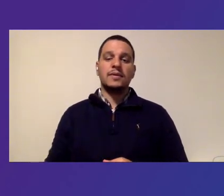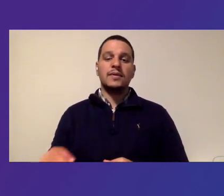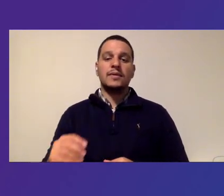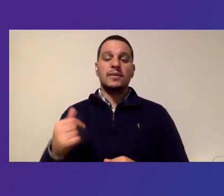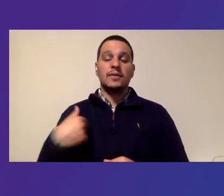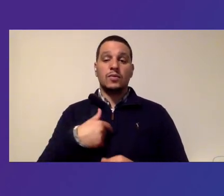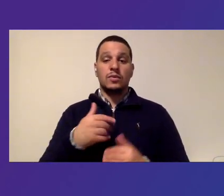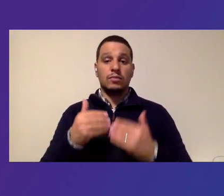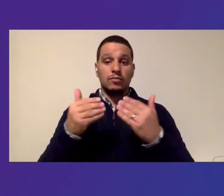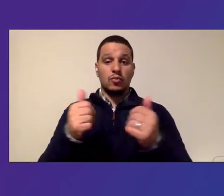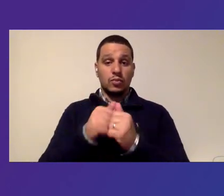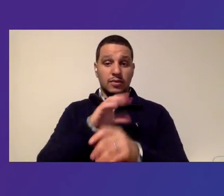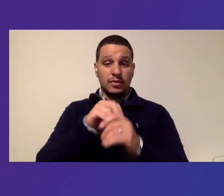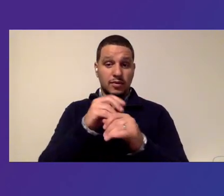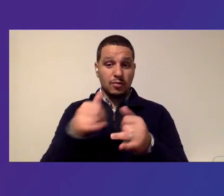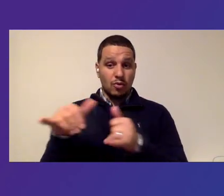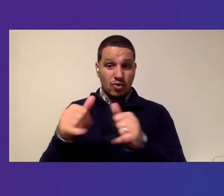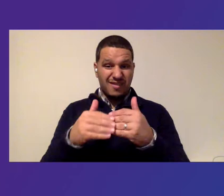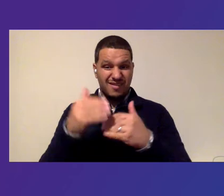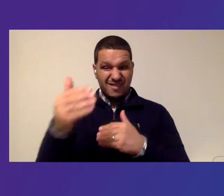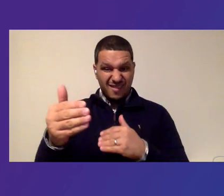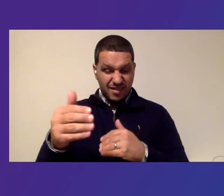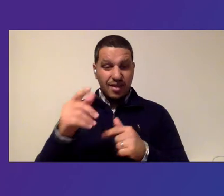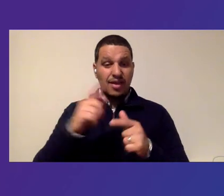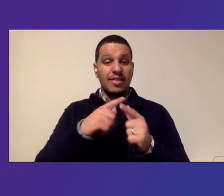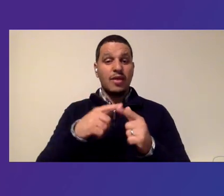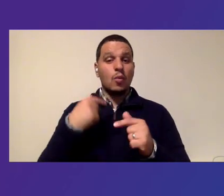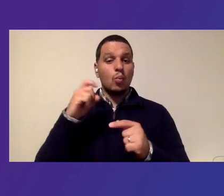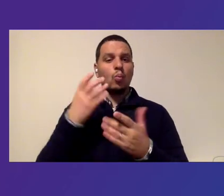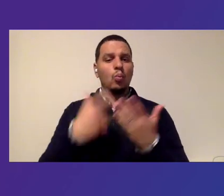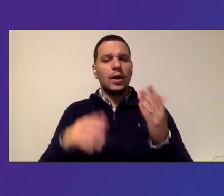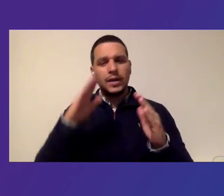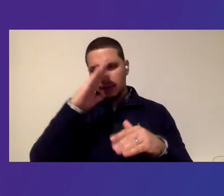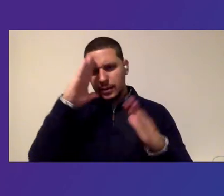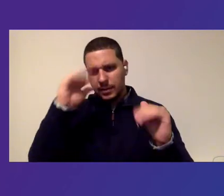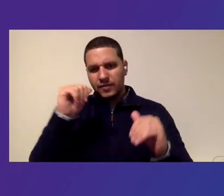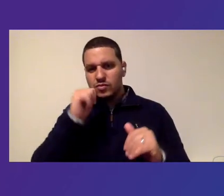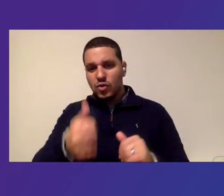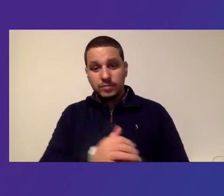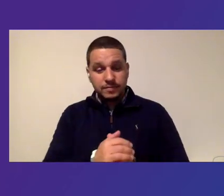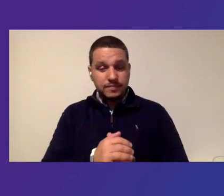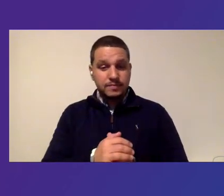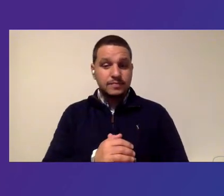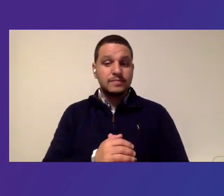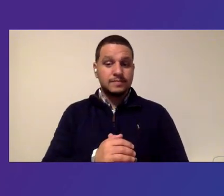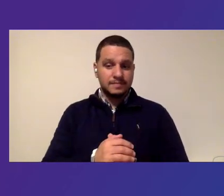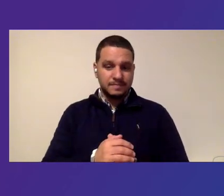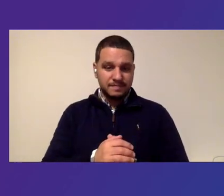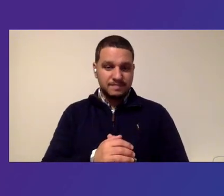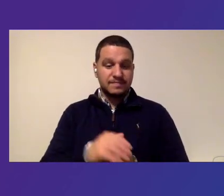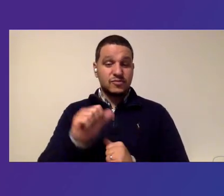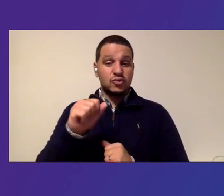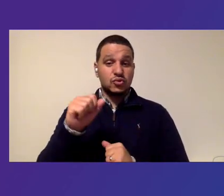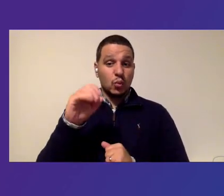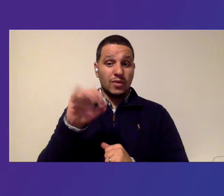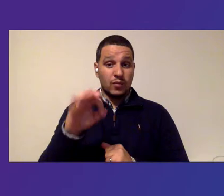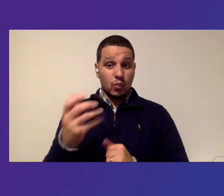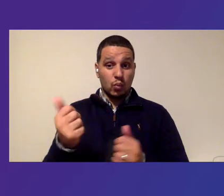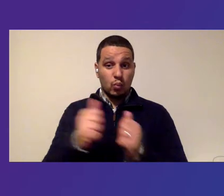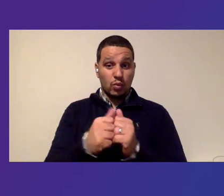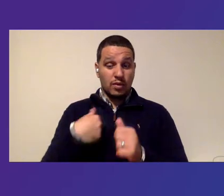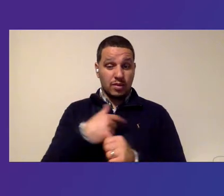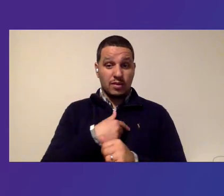move into the party, which is next, and then what we should expect tomorrow. So if you are with us on the